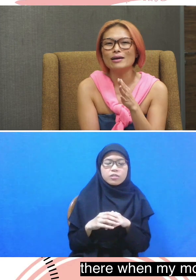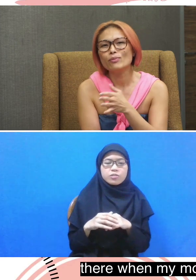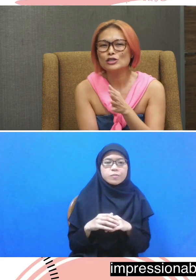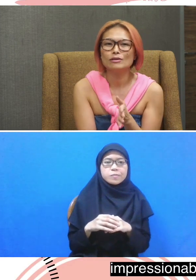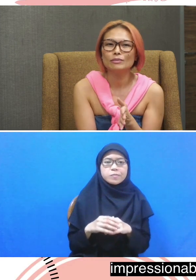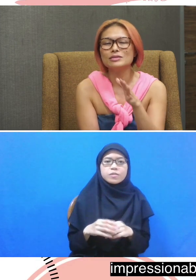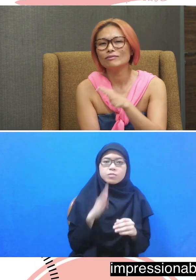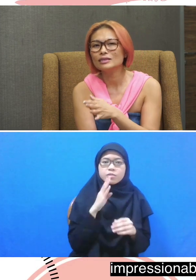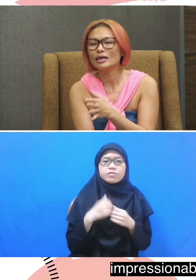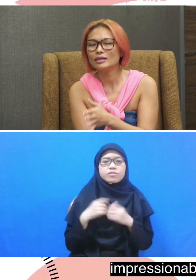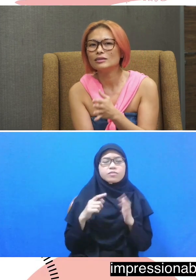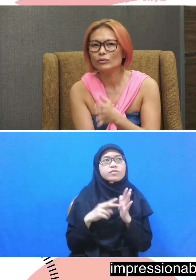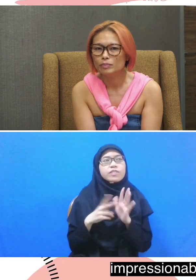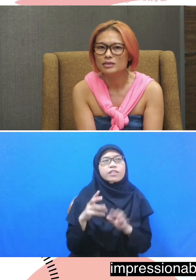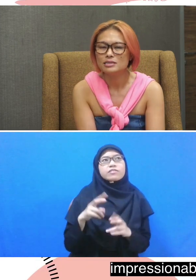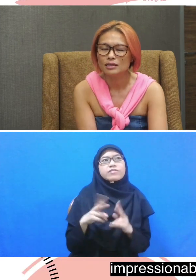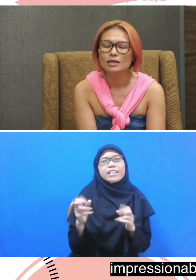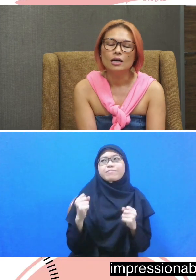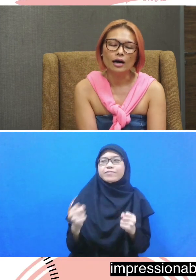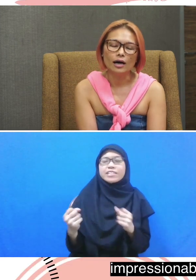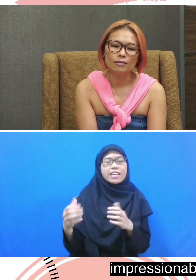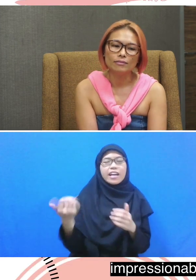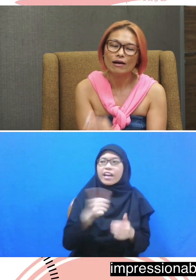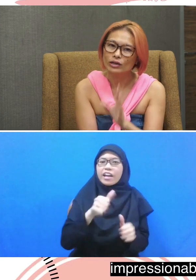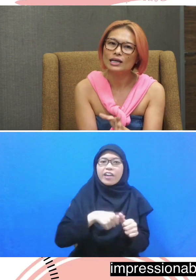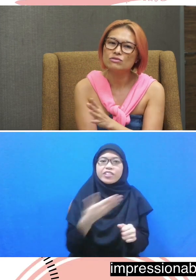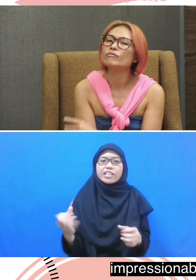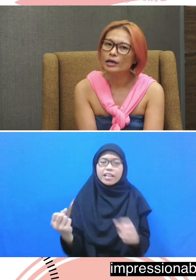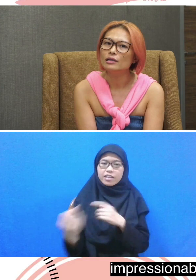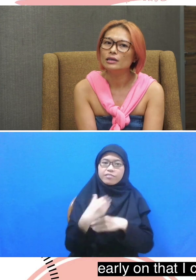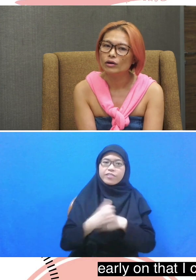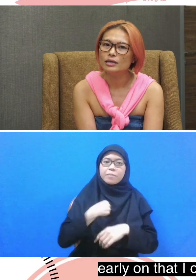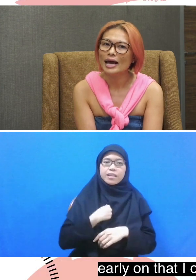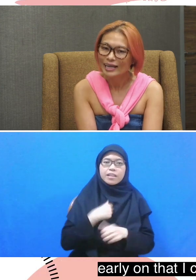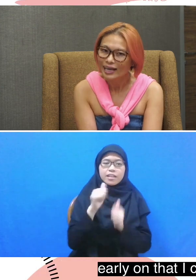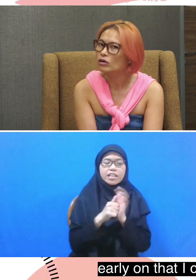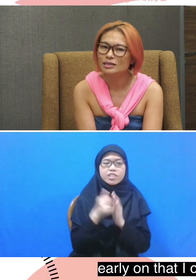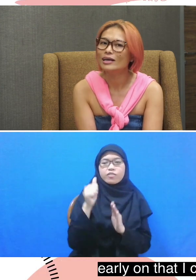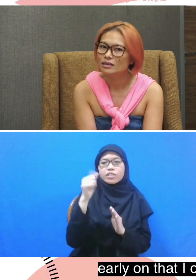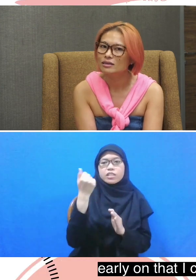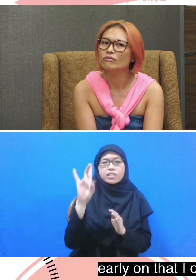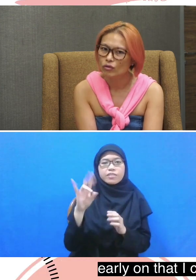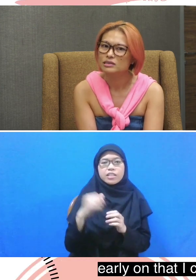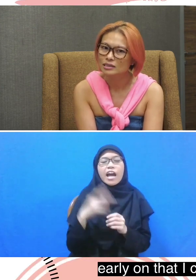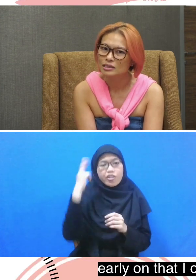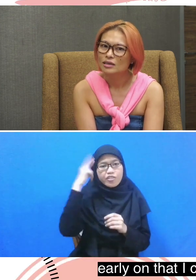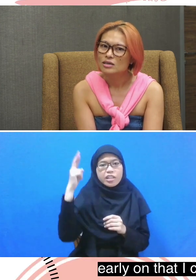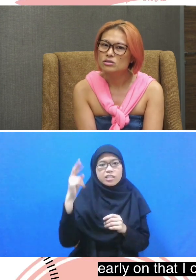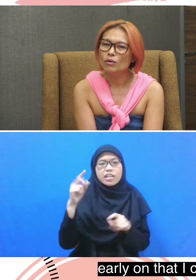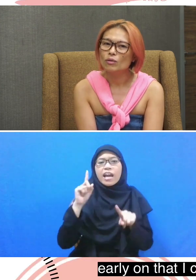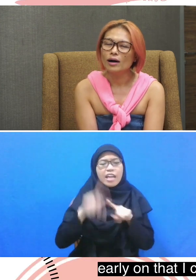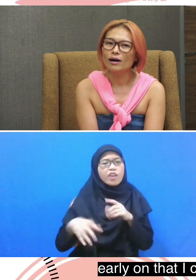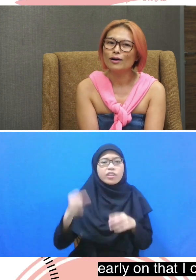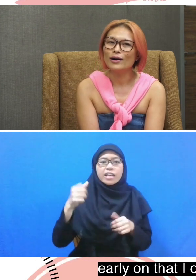very impressionable 17, 18-year-old person, I realized from very early on that I cannot take anything for granted.